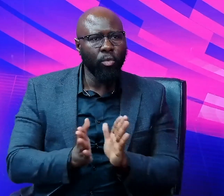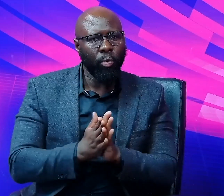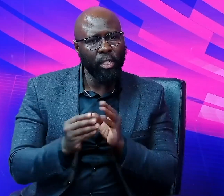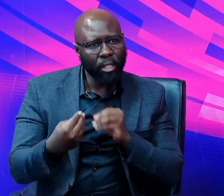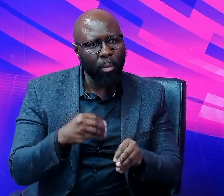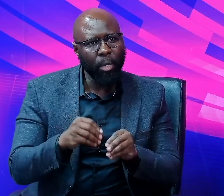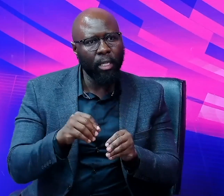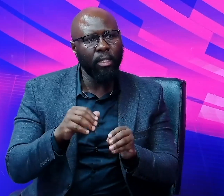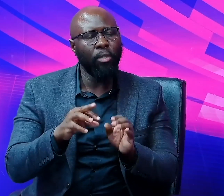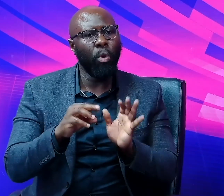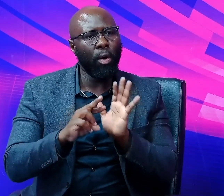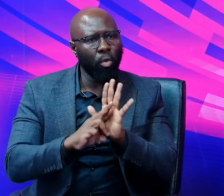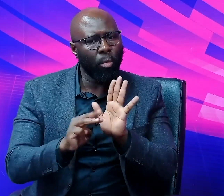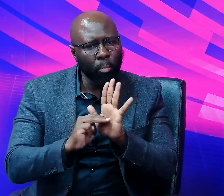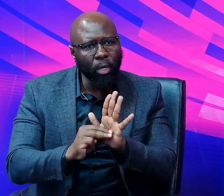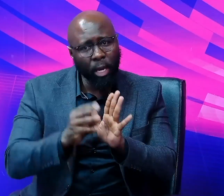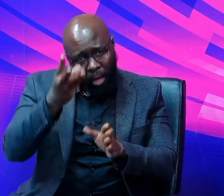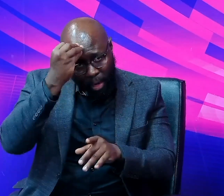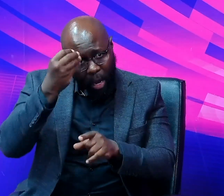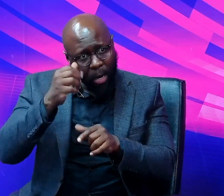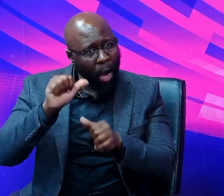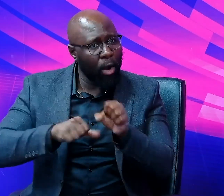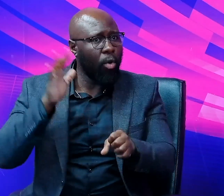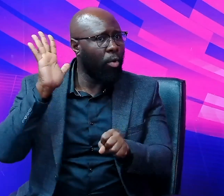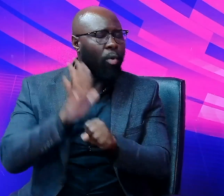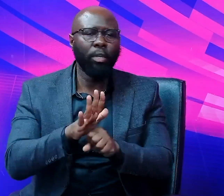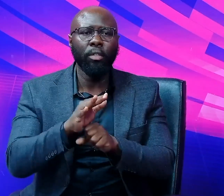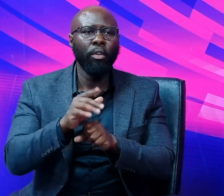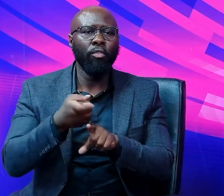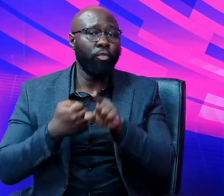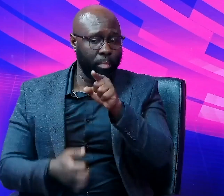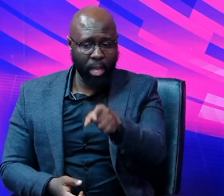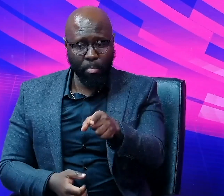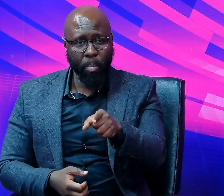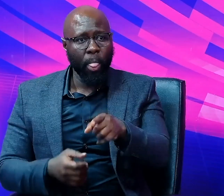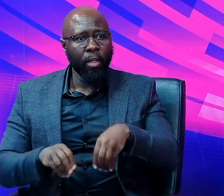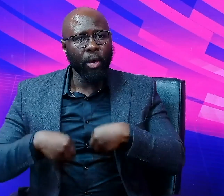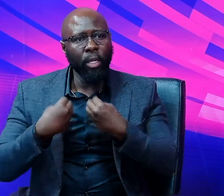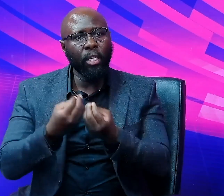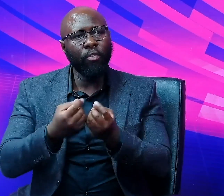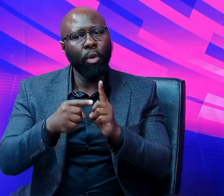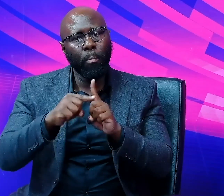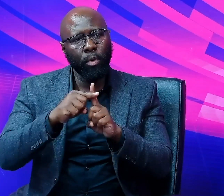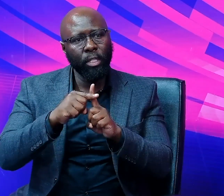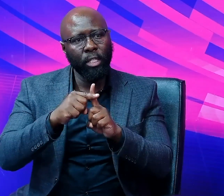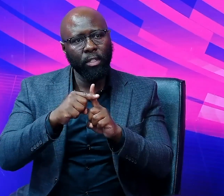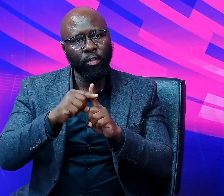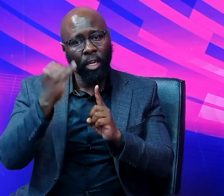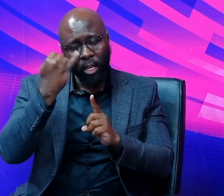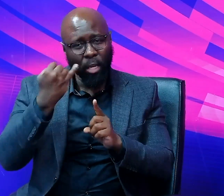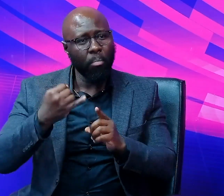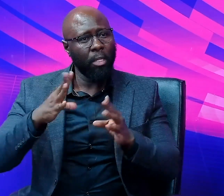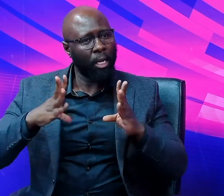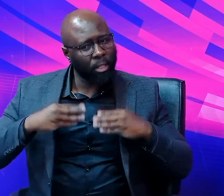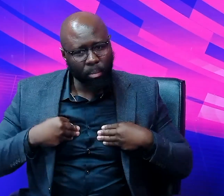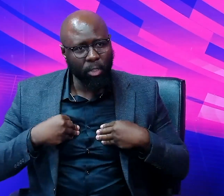models. You have to meet persons with disabilities, role models. You have to learn a lot from them. They will give